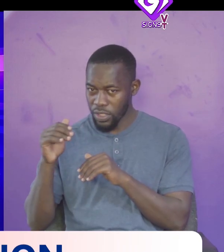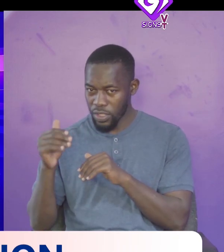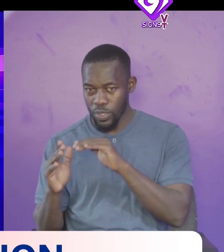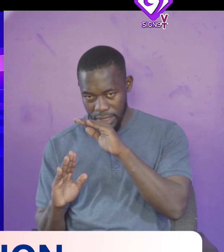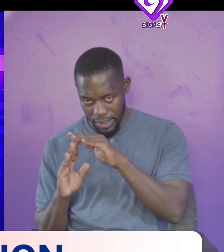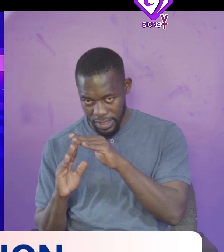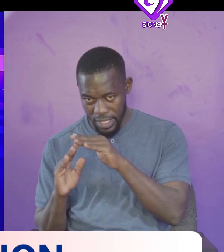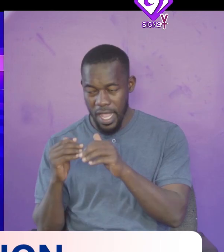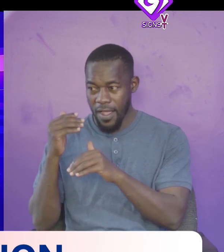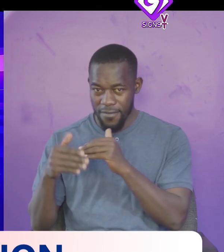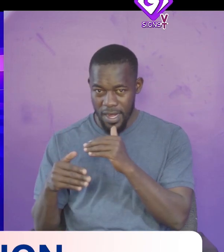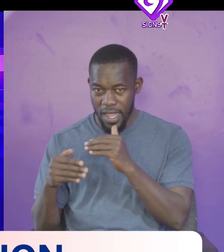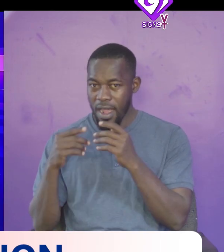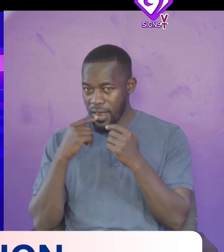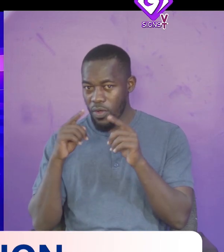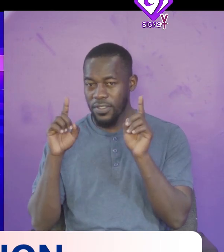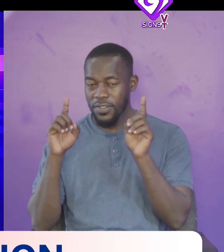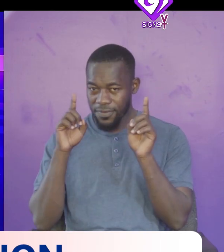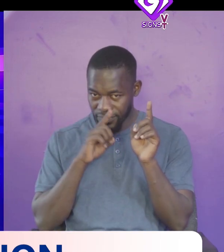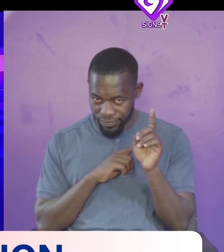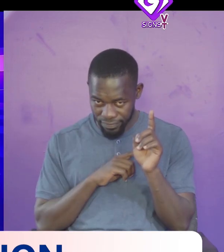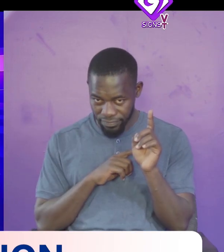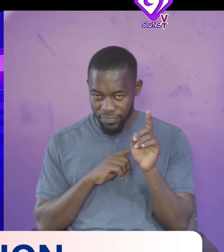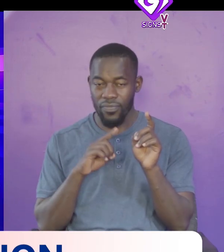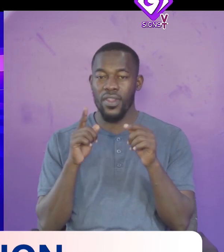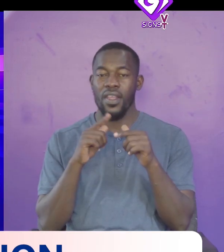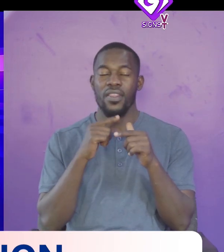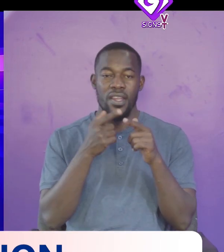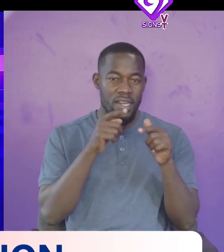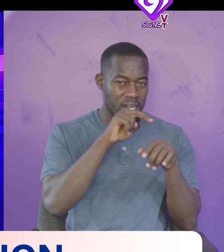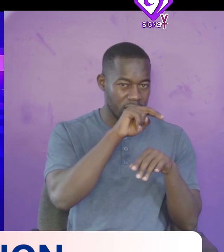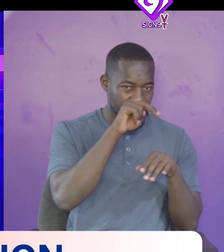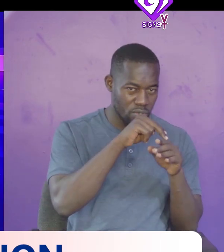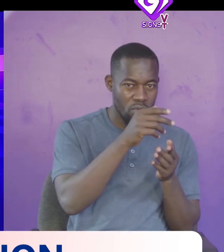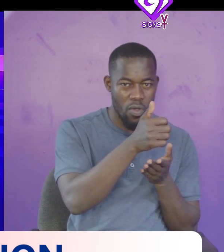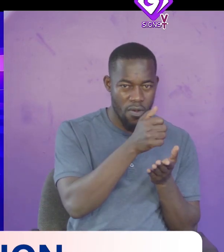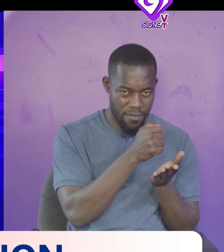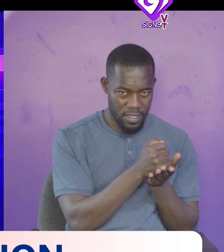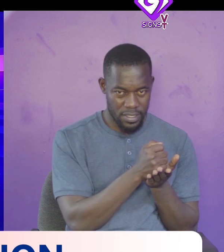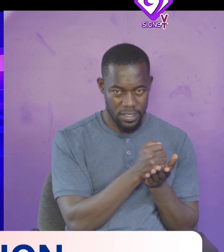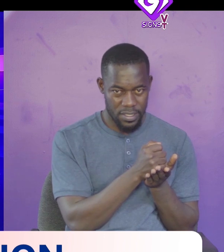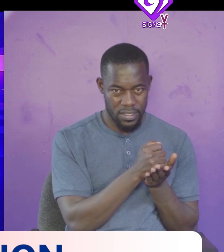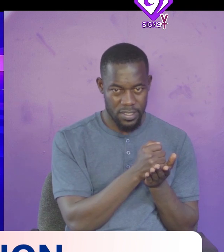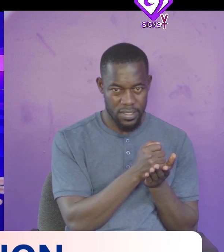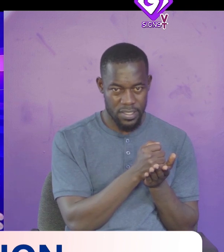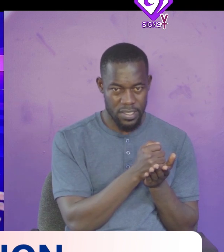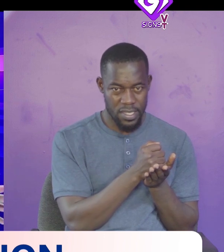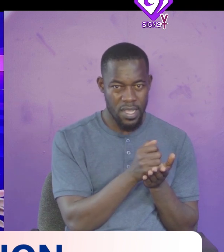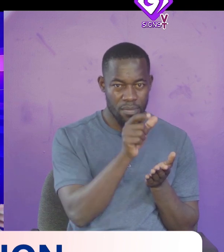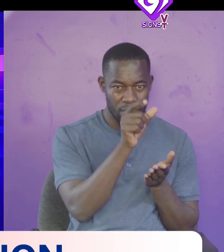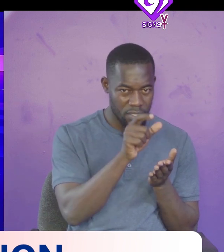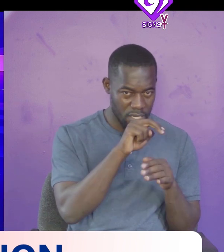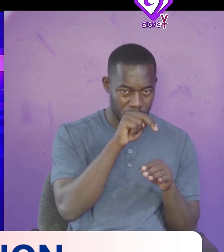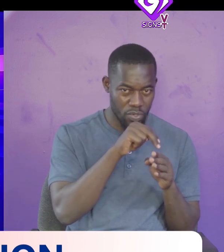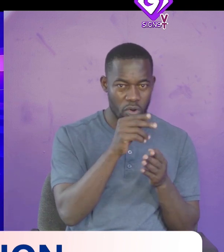And once he has declared that presidential outcome, the person in the national office, not a tallying center, in your office, Jonah, like this